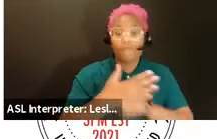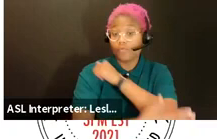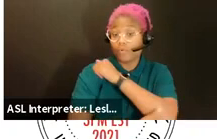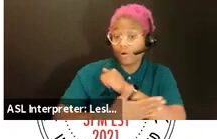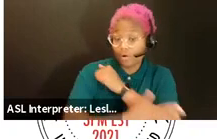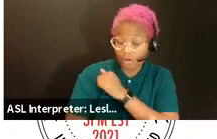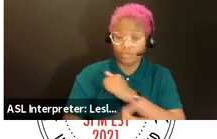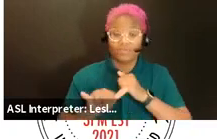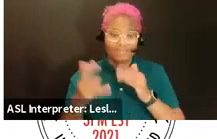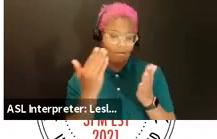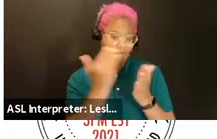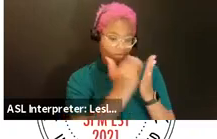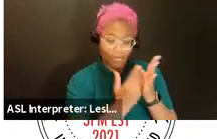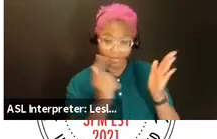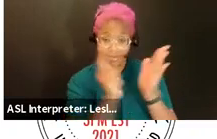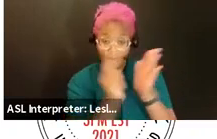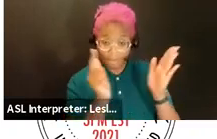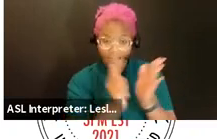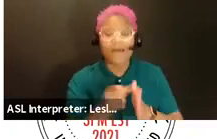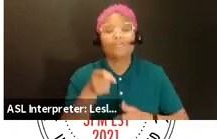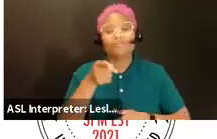national interest exception.